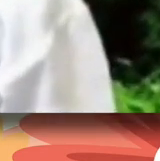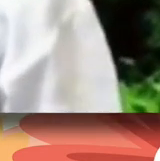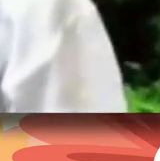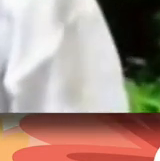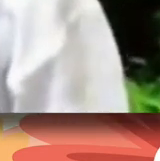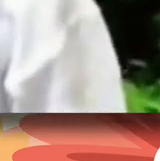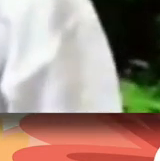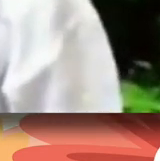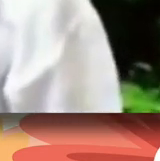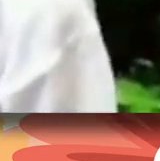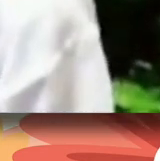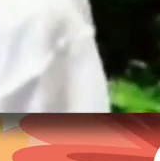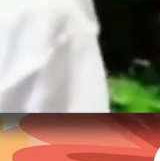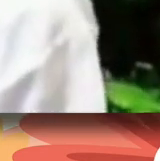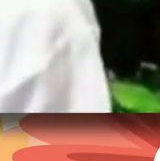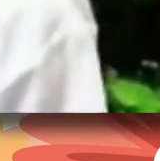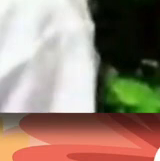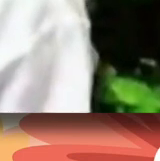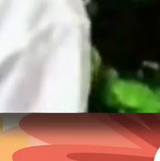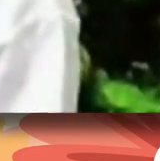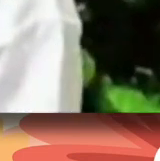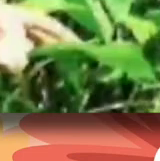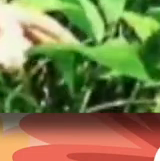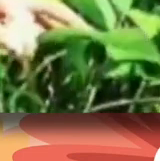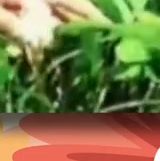Morning glory, purple morning glory,